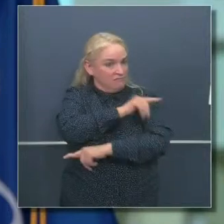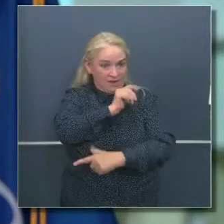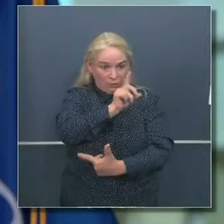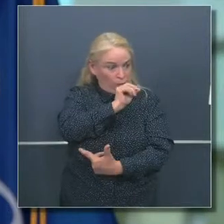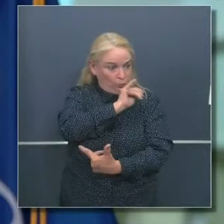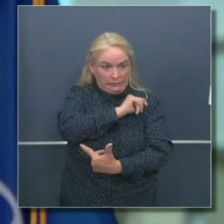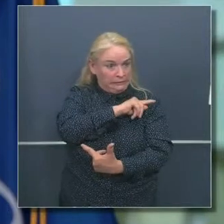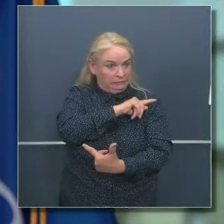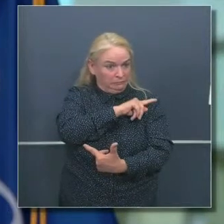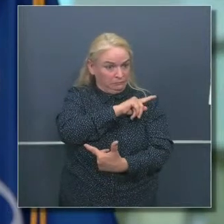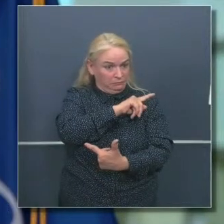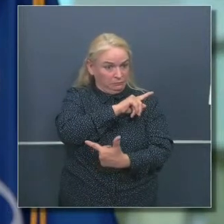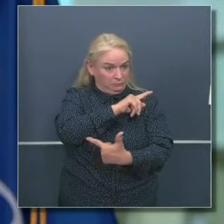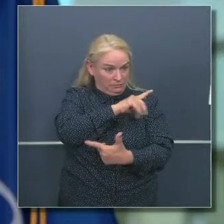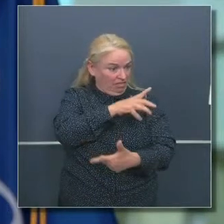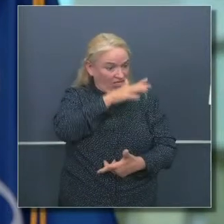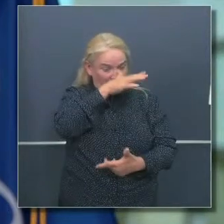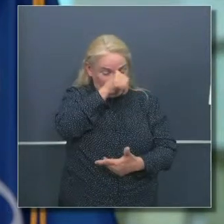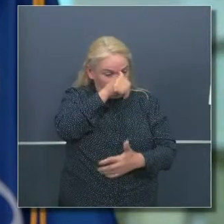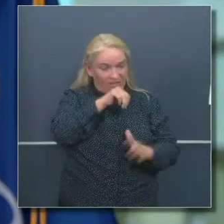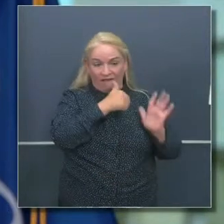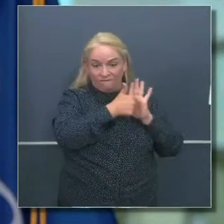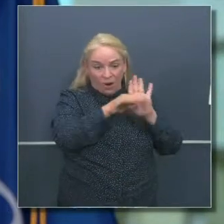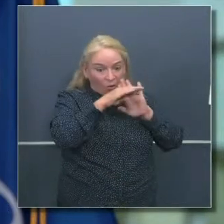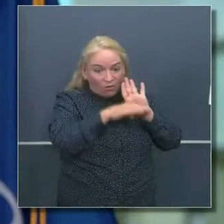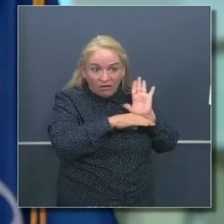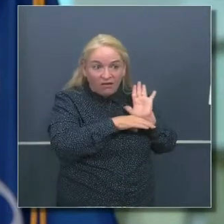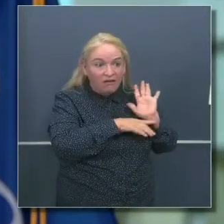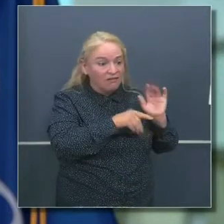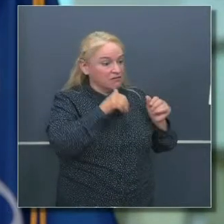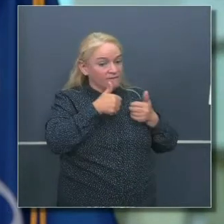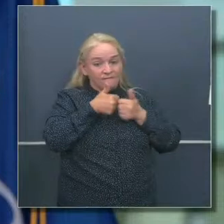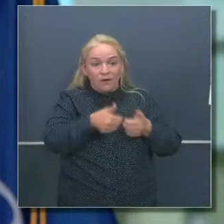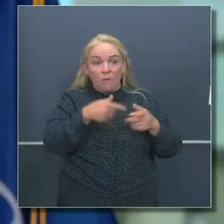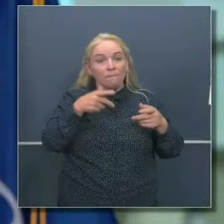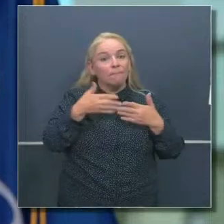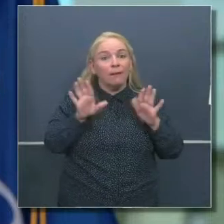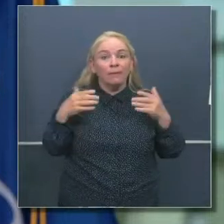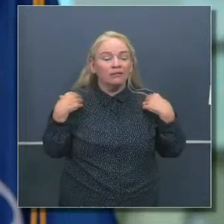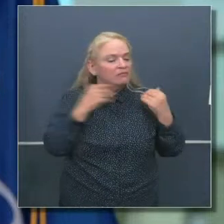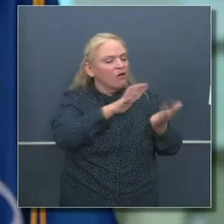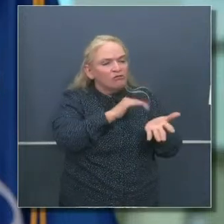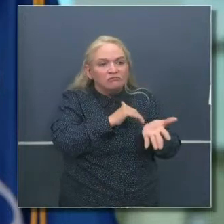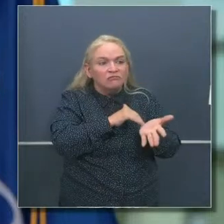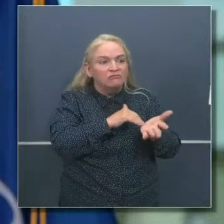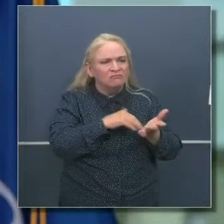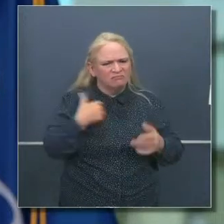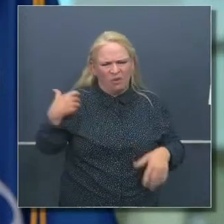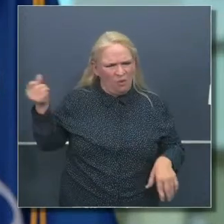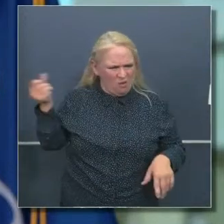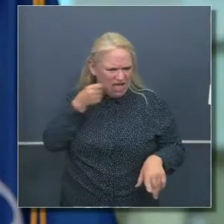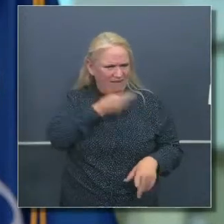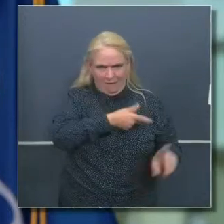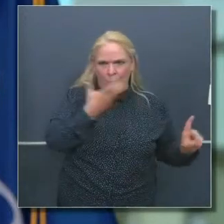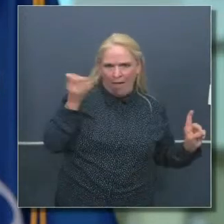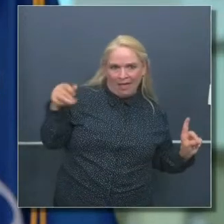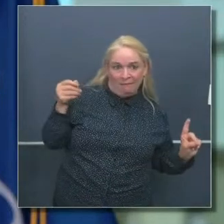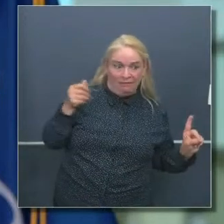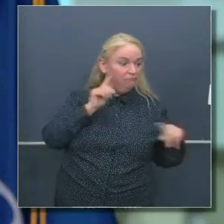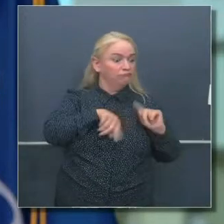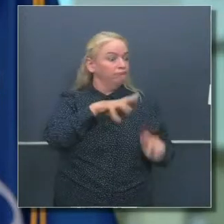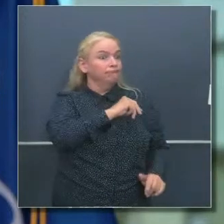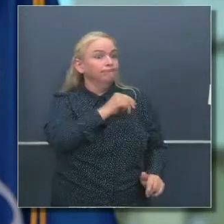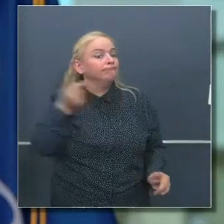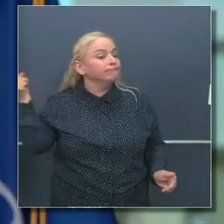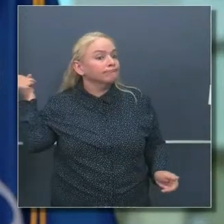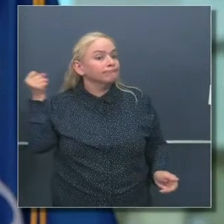conditioned those dollars on a set of expectation that we will have more robust funding. Unfortunately, I couldn't do that on my